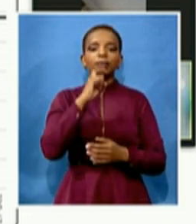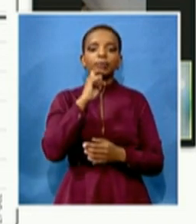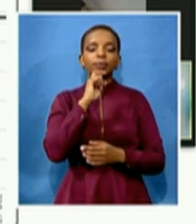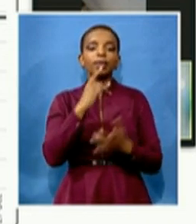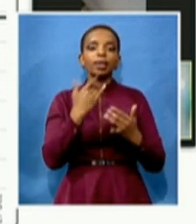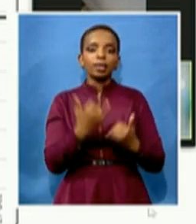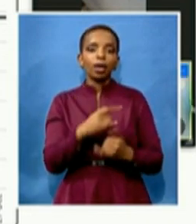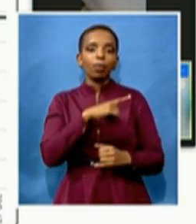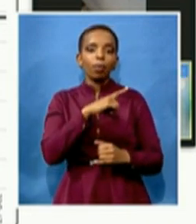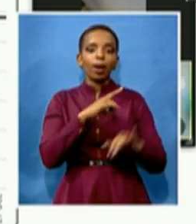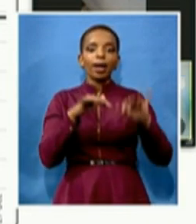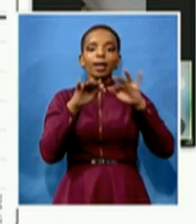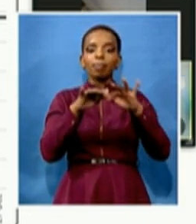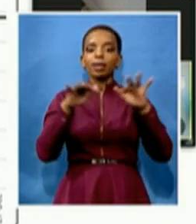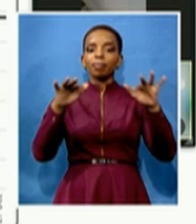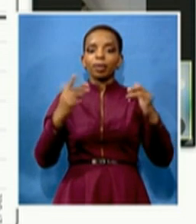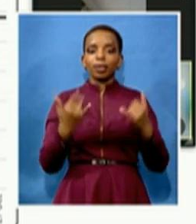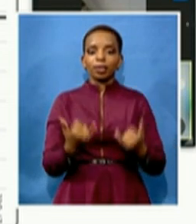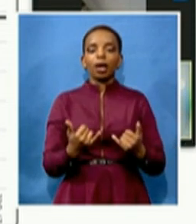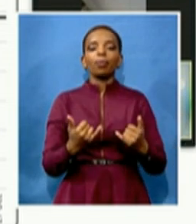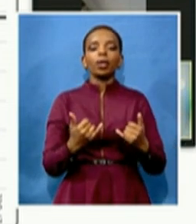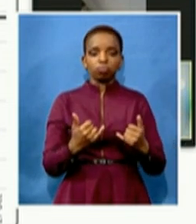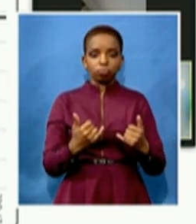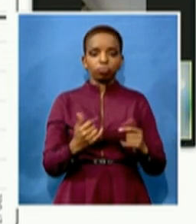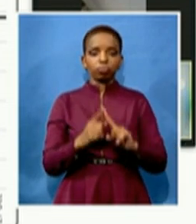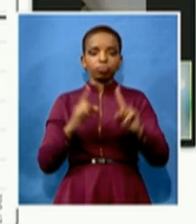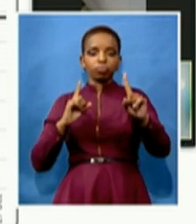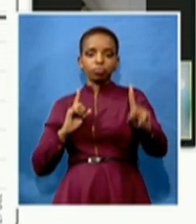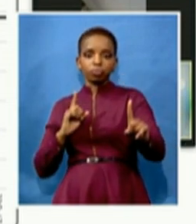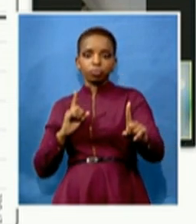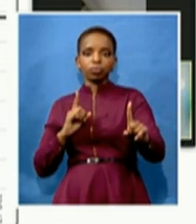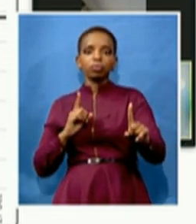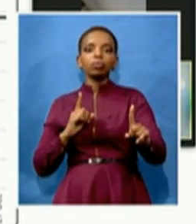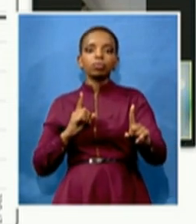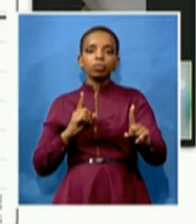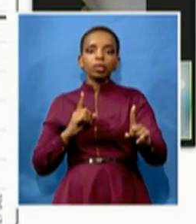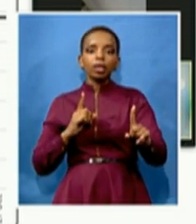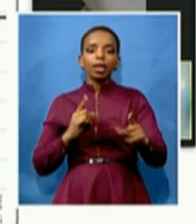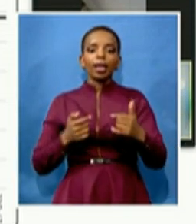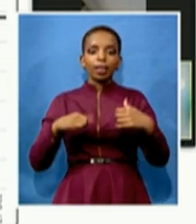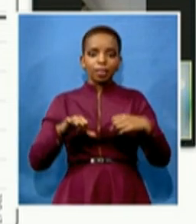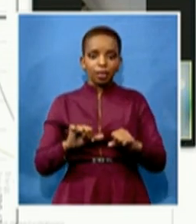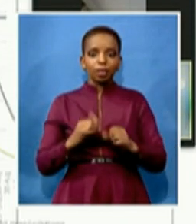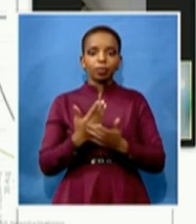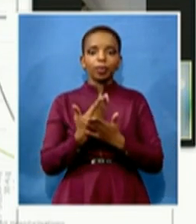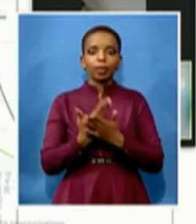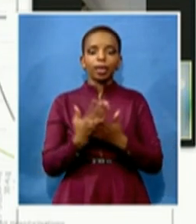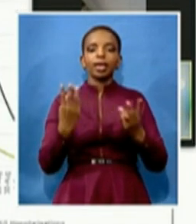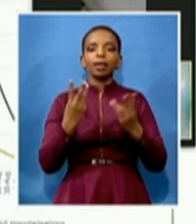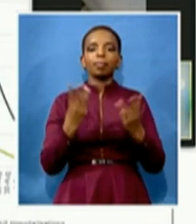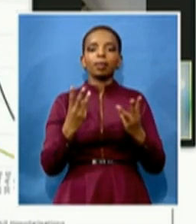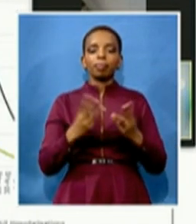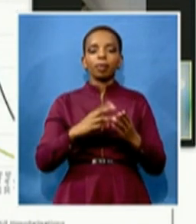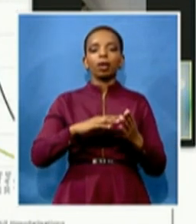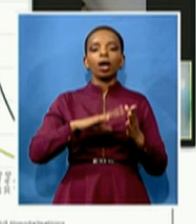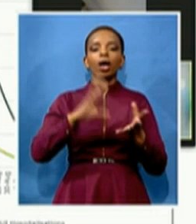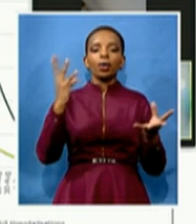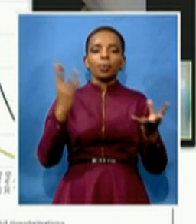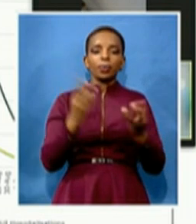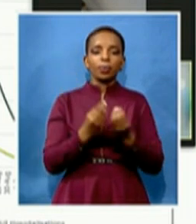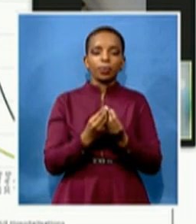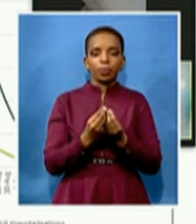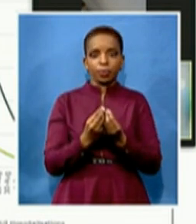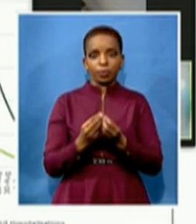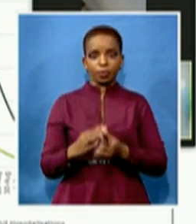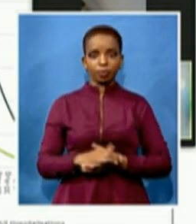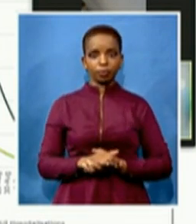distancing processes, we can, of course, keep the cases as low as possible. Then if we look at the